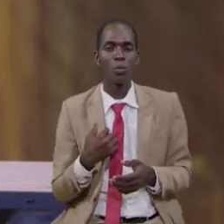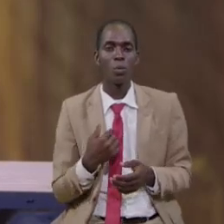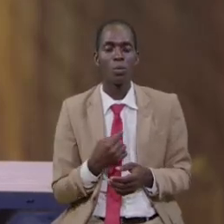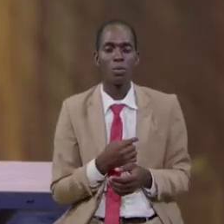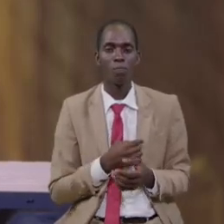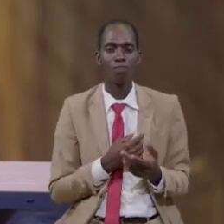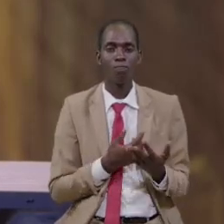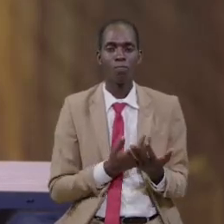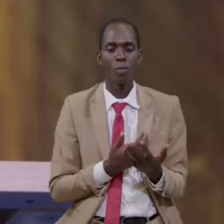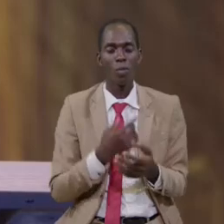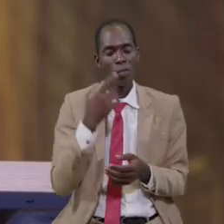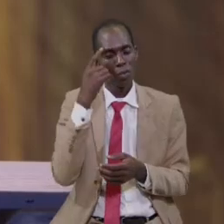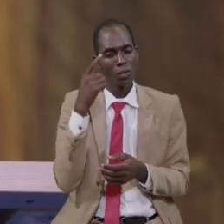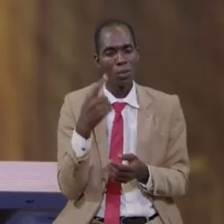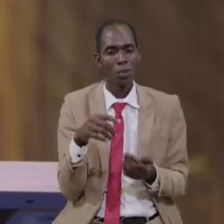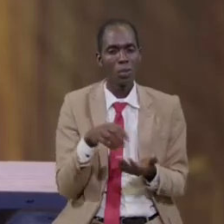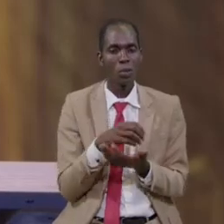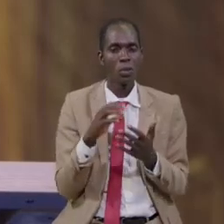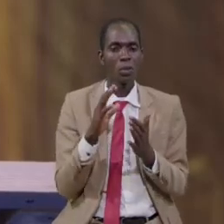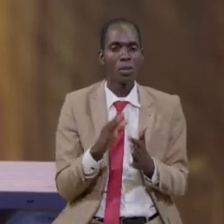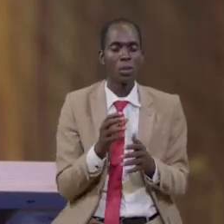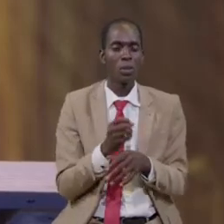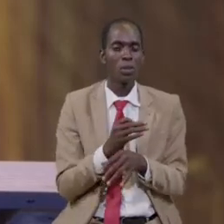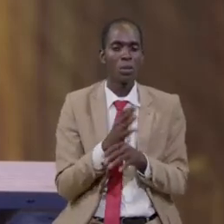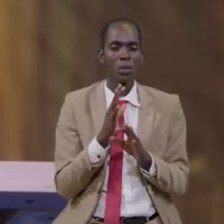do that quickly. Don't leave anybody out.